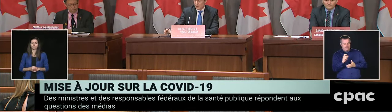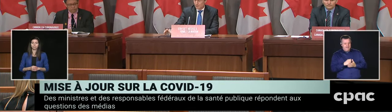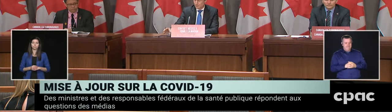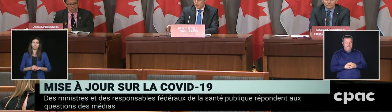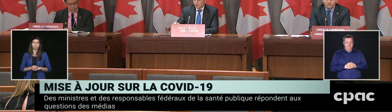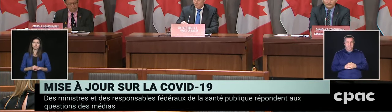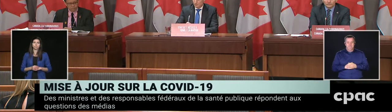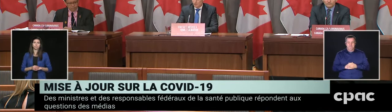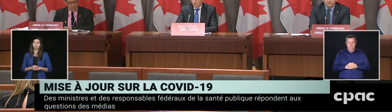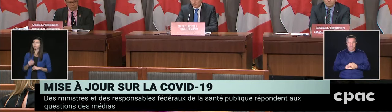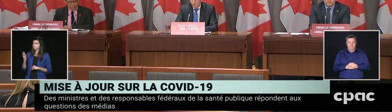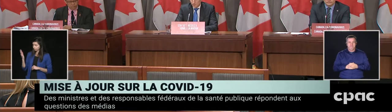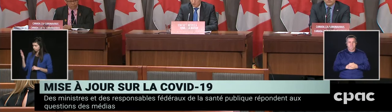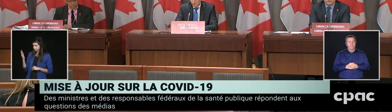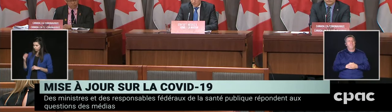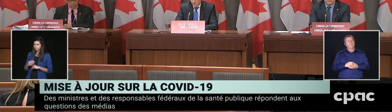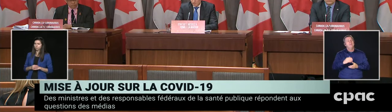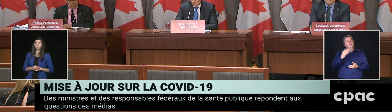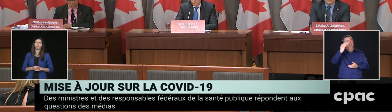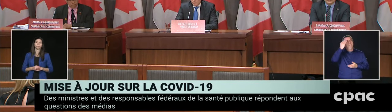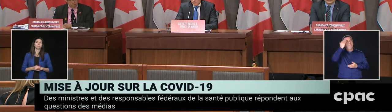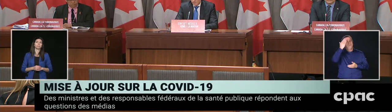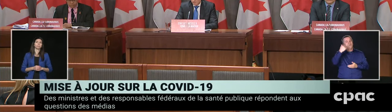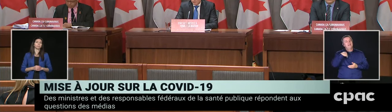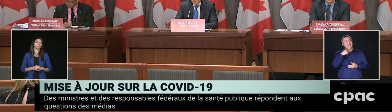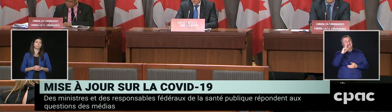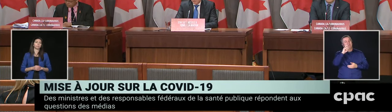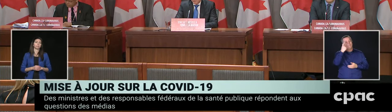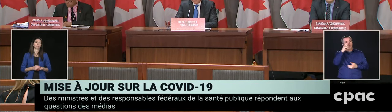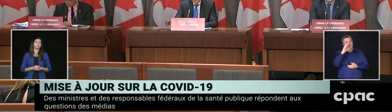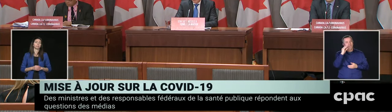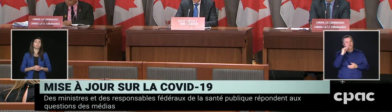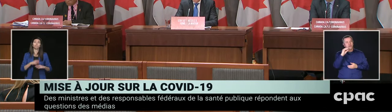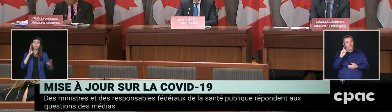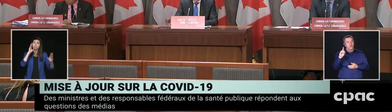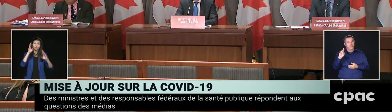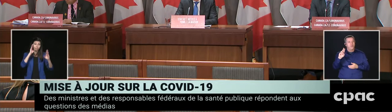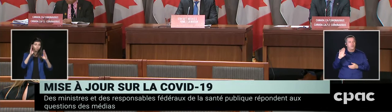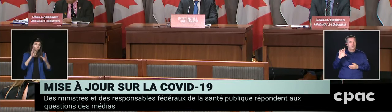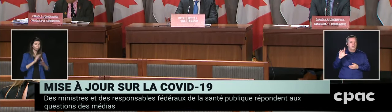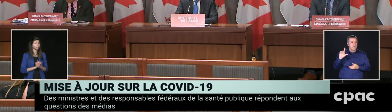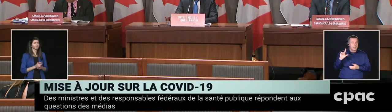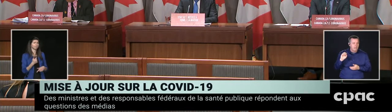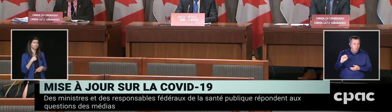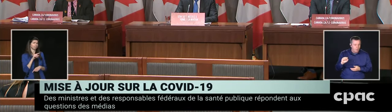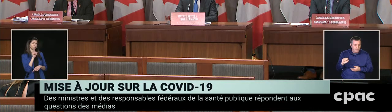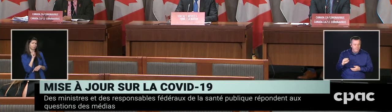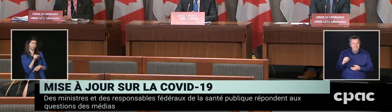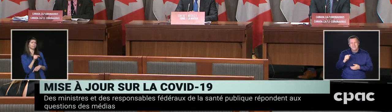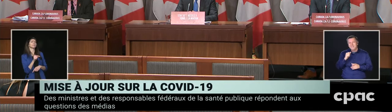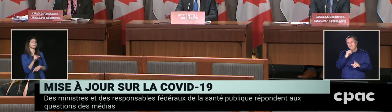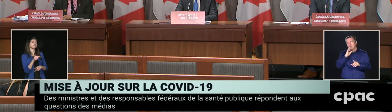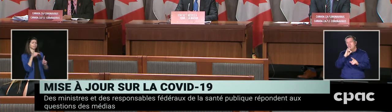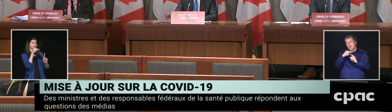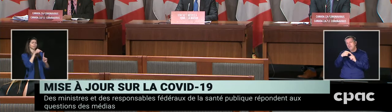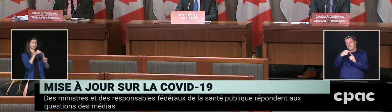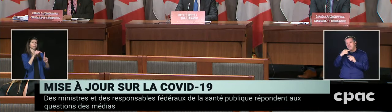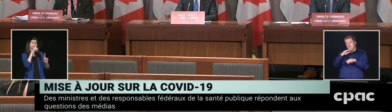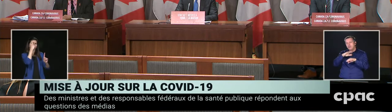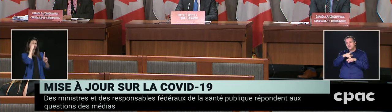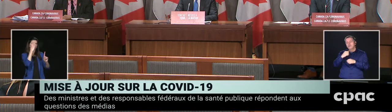Oui, bonjour. Mes questions sont pour M. Duclos. Je veux juste revenir rapidement sur ces militaires là, qui sont